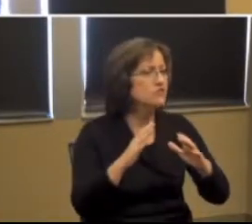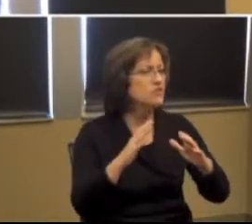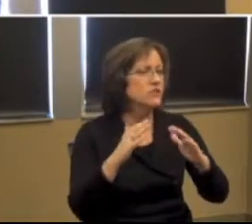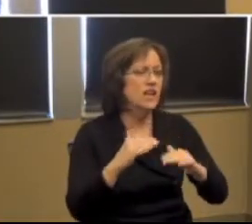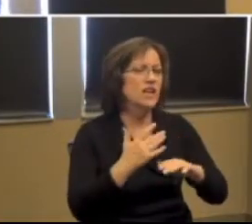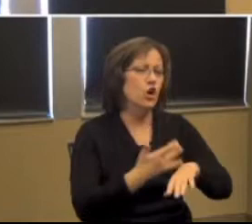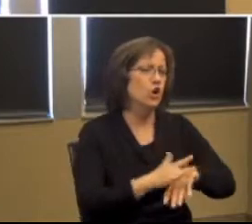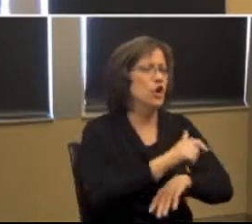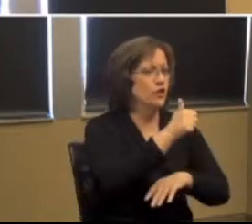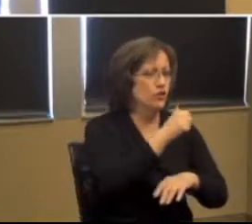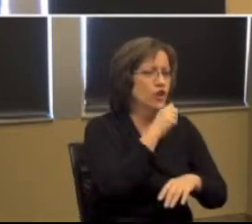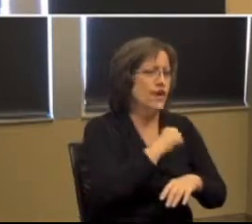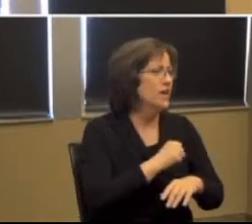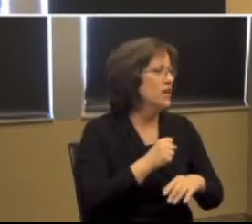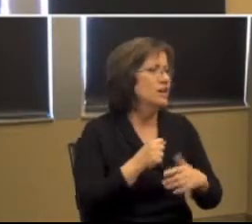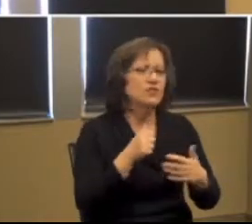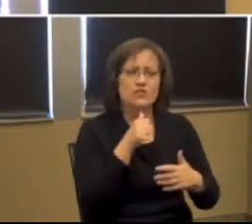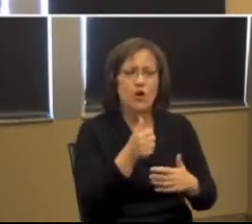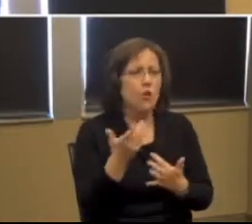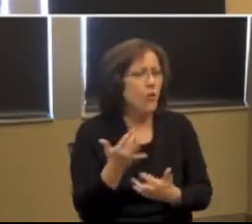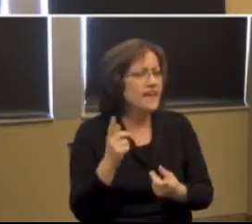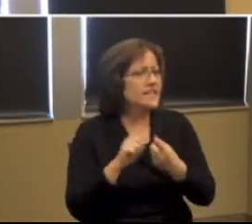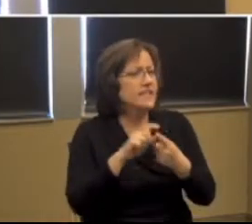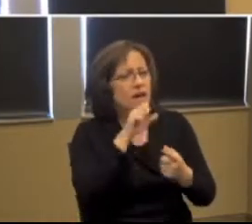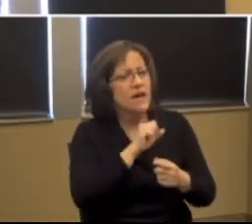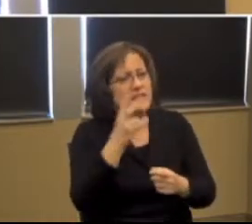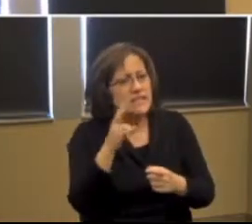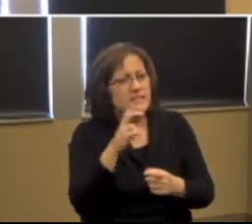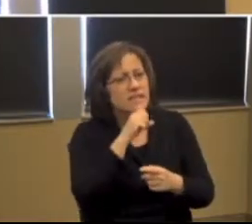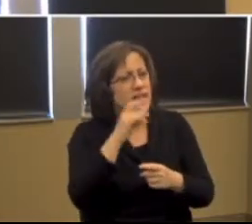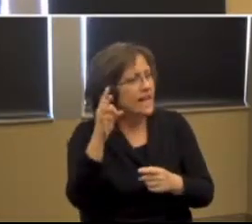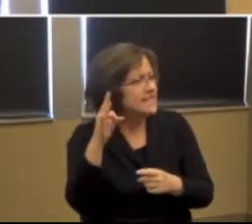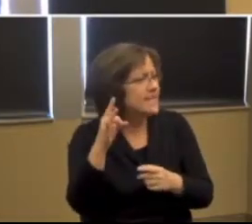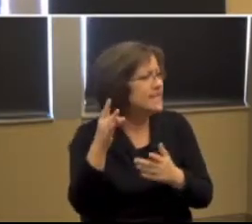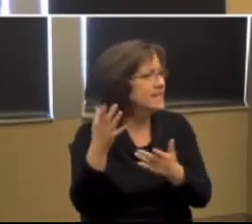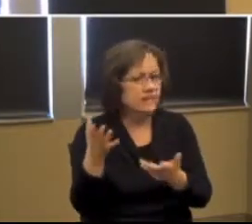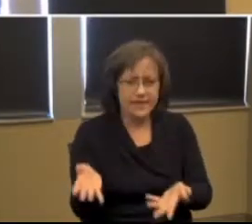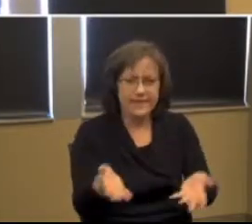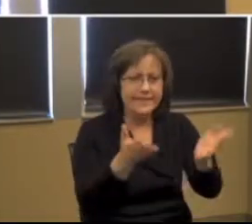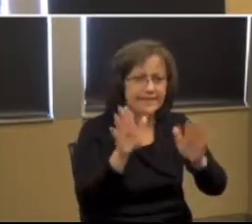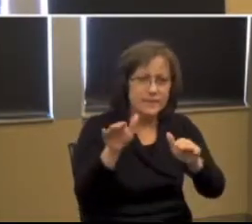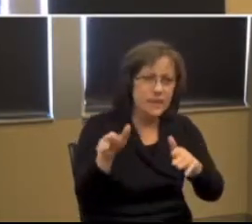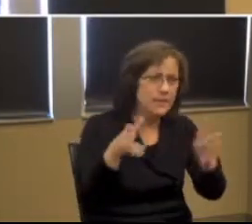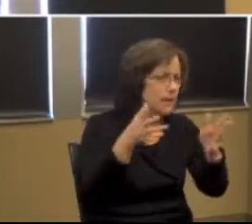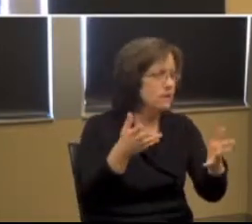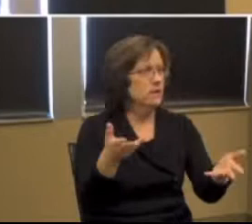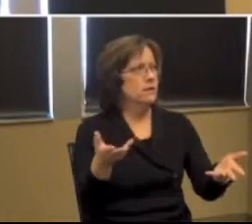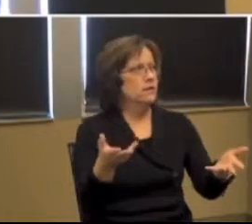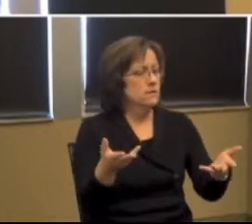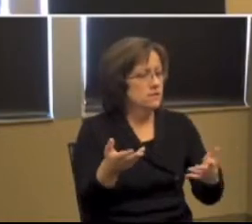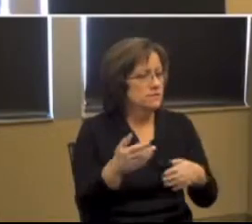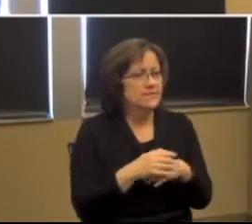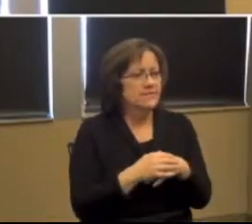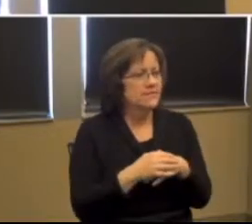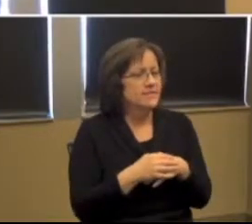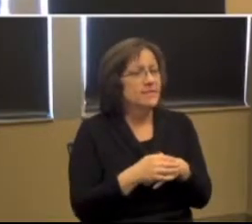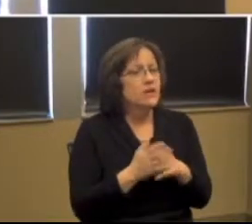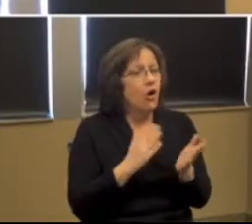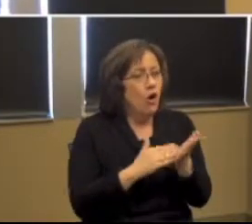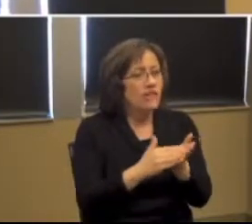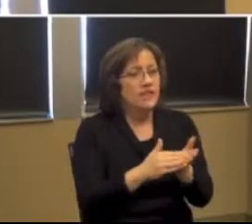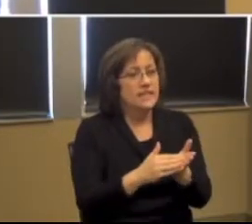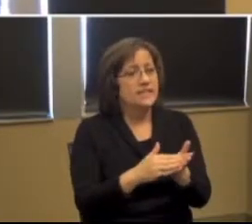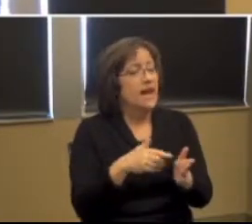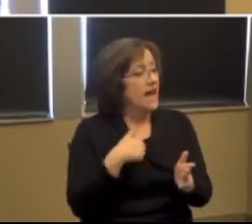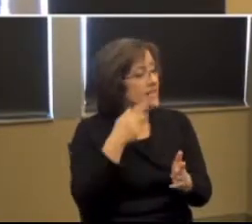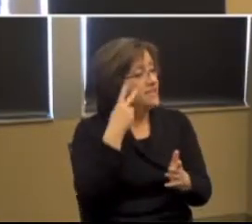we tend to do that. Or we tend to wait till they're 17, 18 and then we're in a panic. Or what also I see frequently is